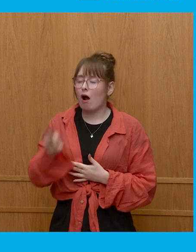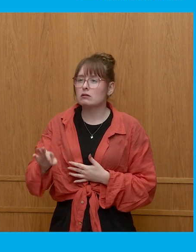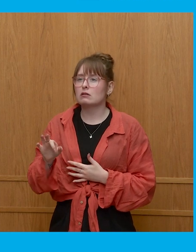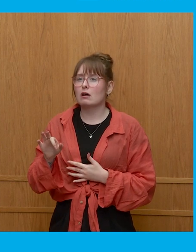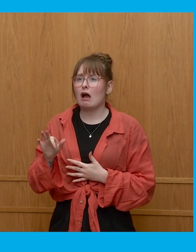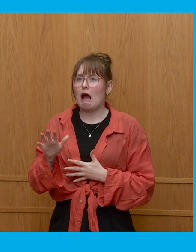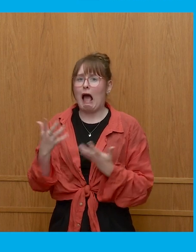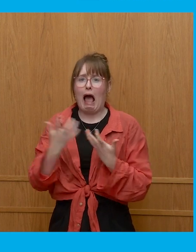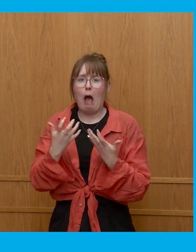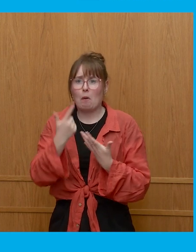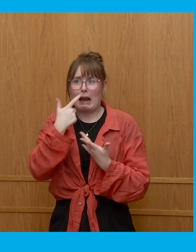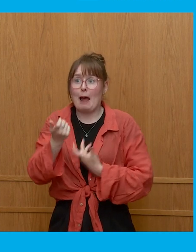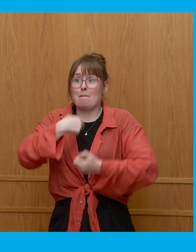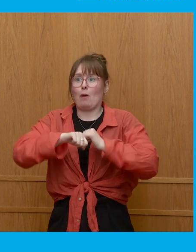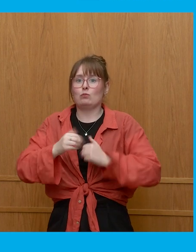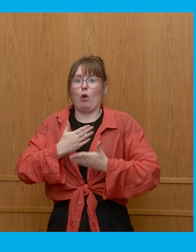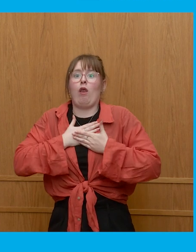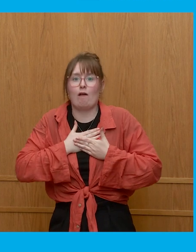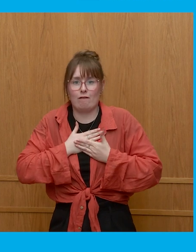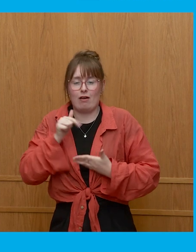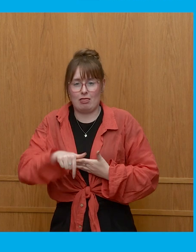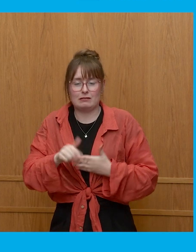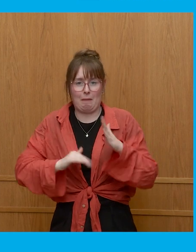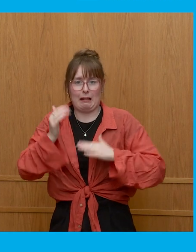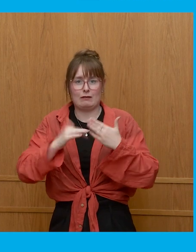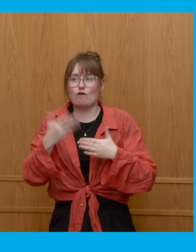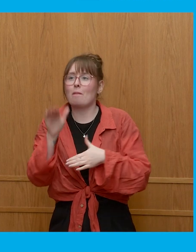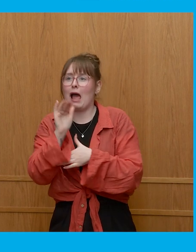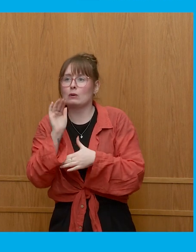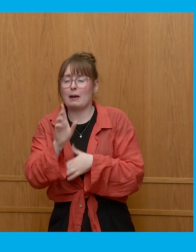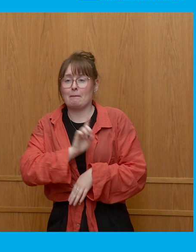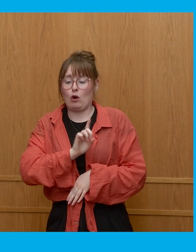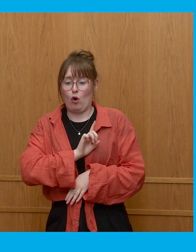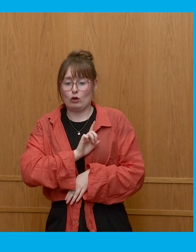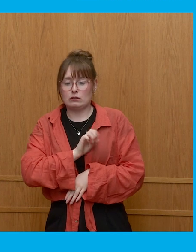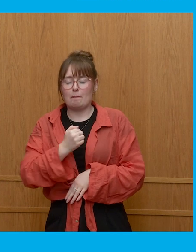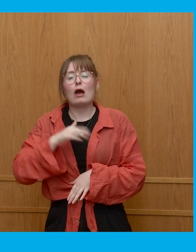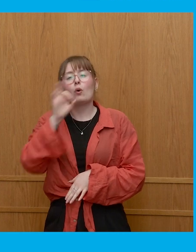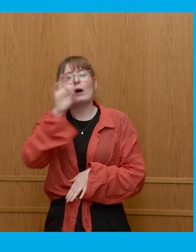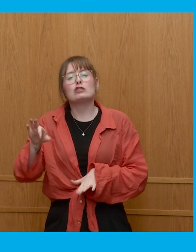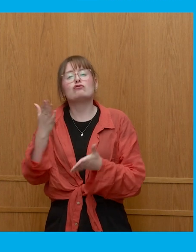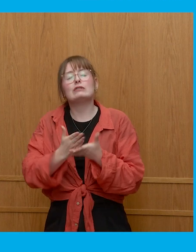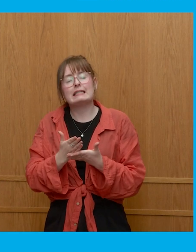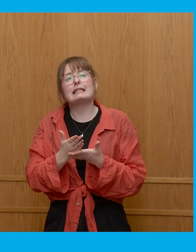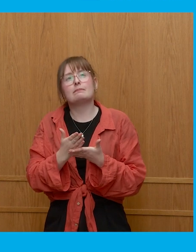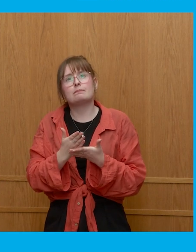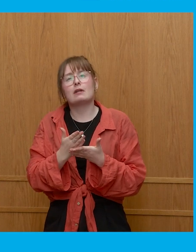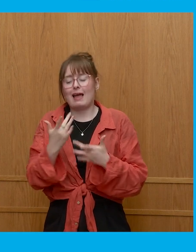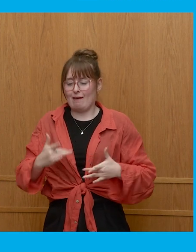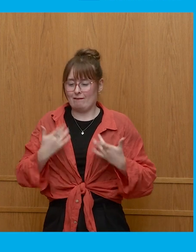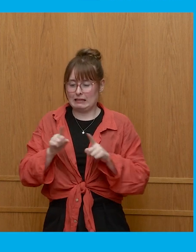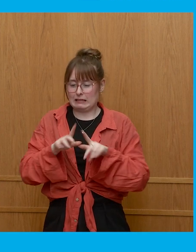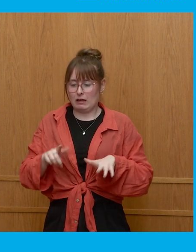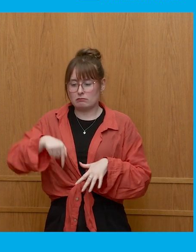How do I get to love the outside of this building? Because my question is really... It feels like